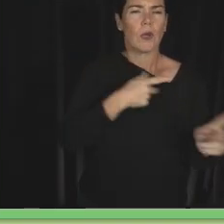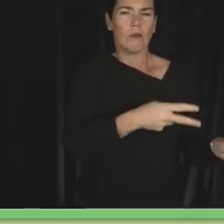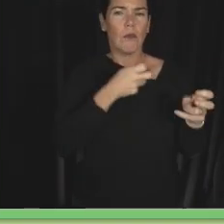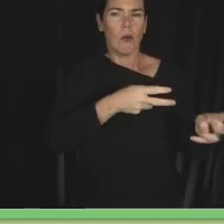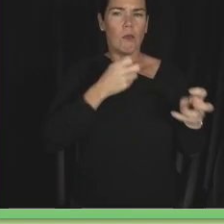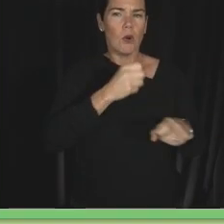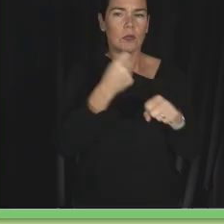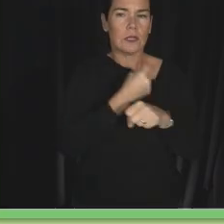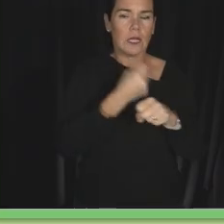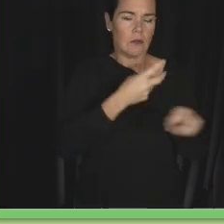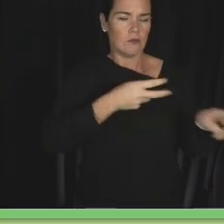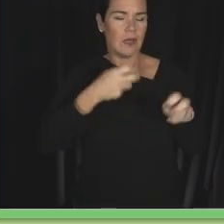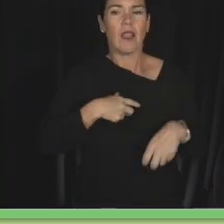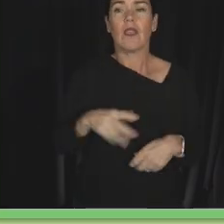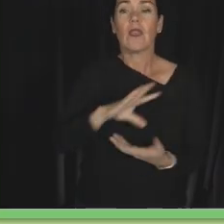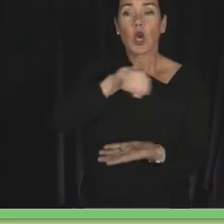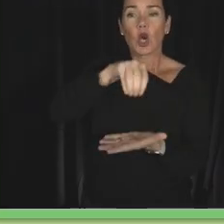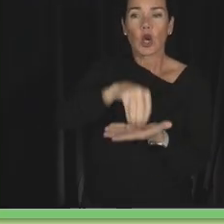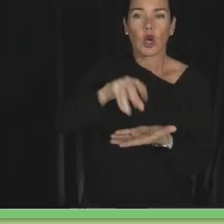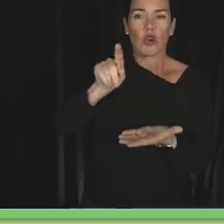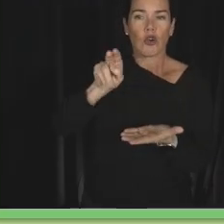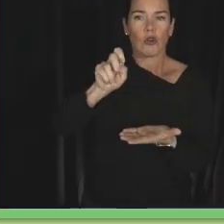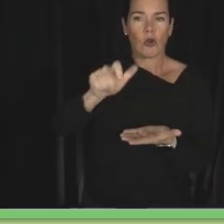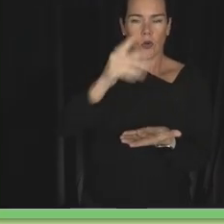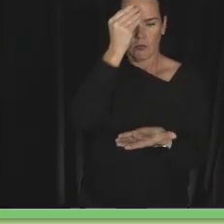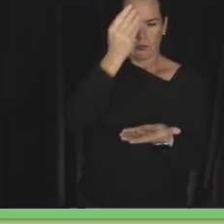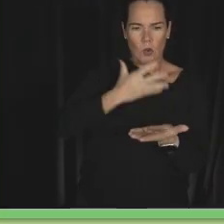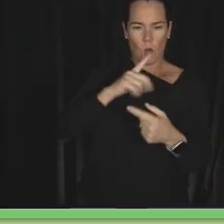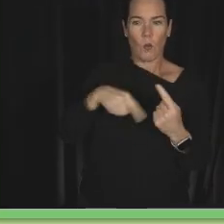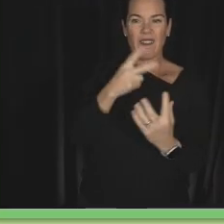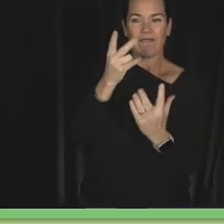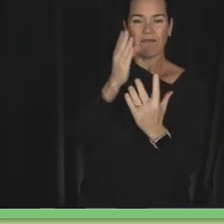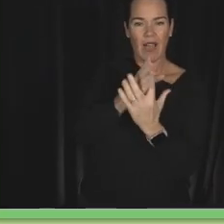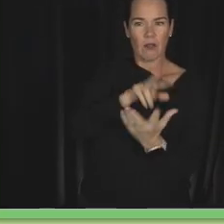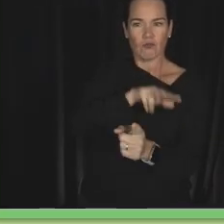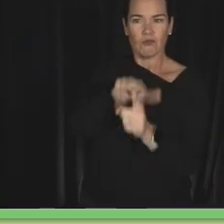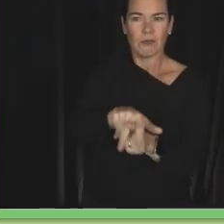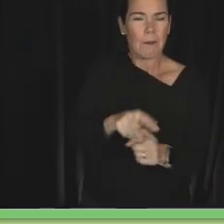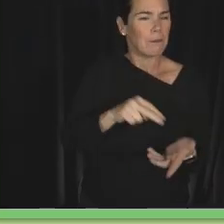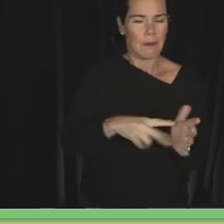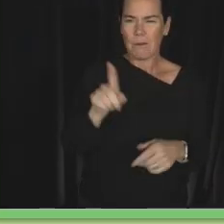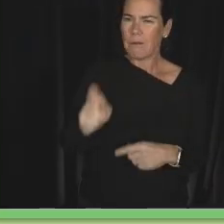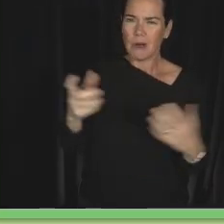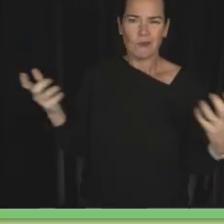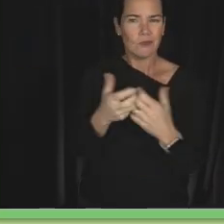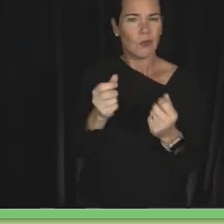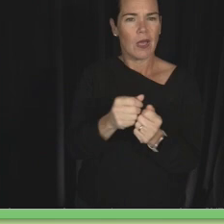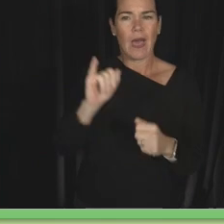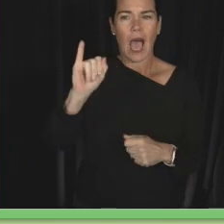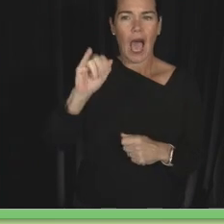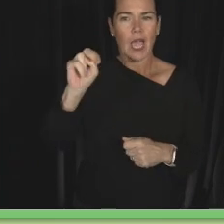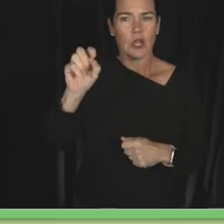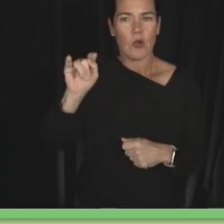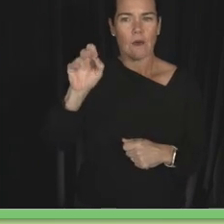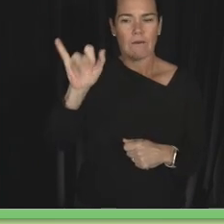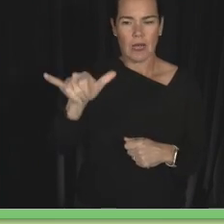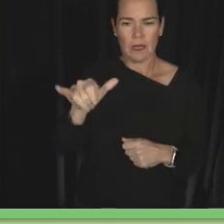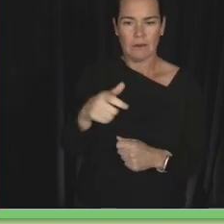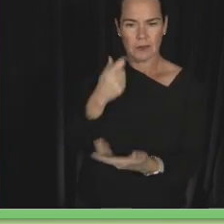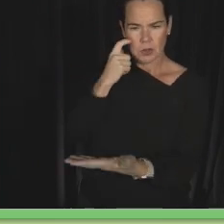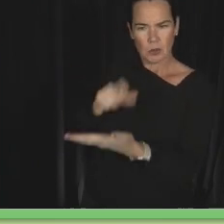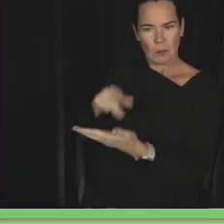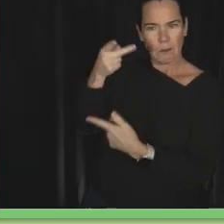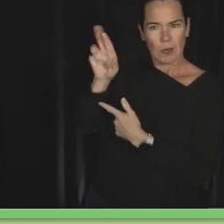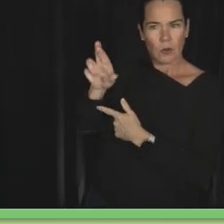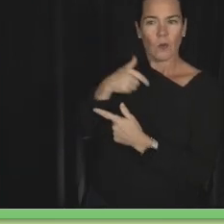kernel will just let us know when a file's been written to. So it must be related to inotify. And so this PR, it's a one-liner. We